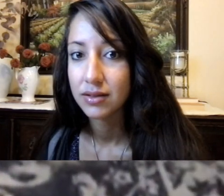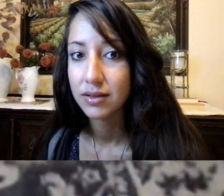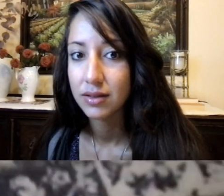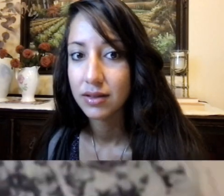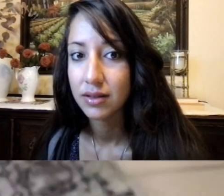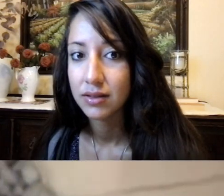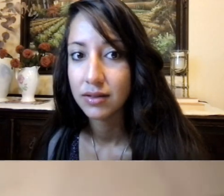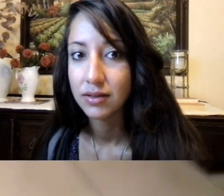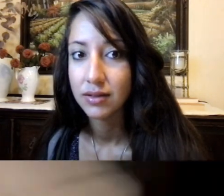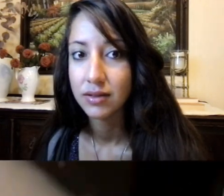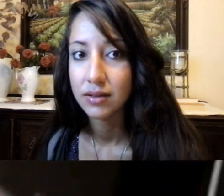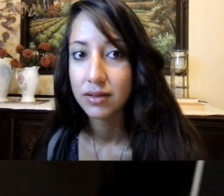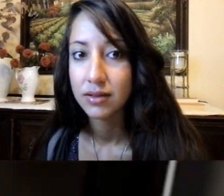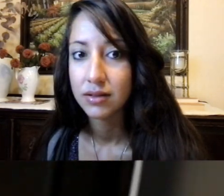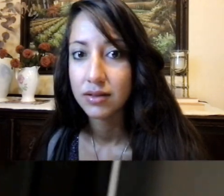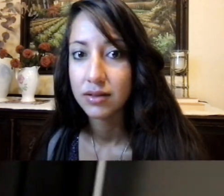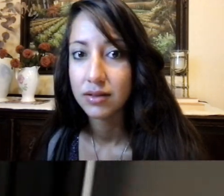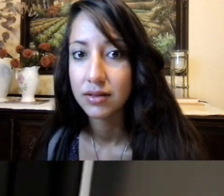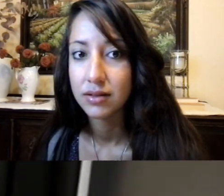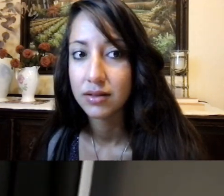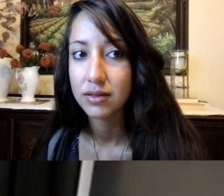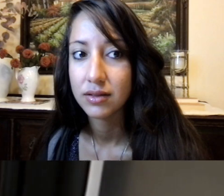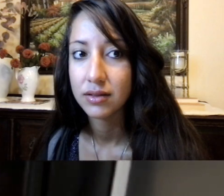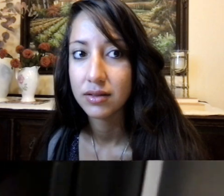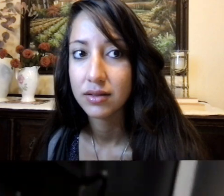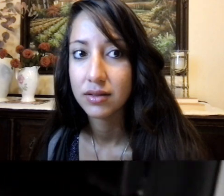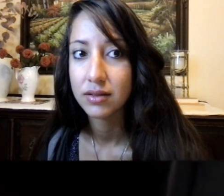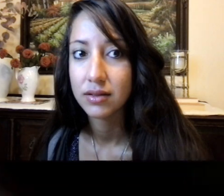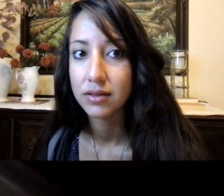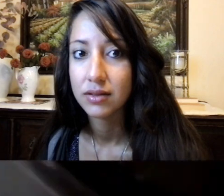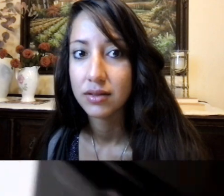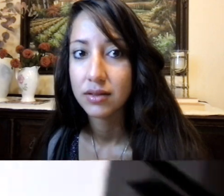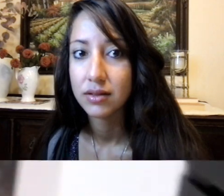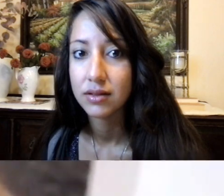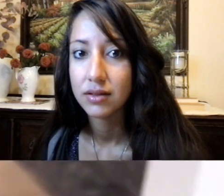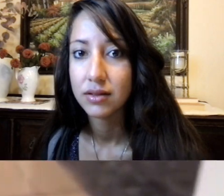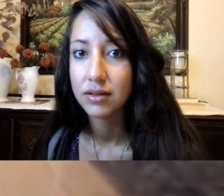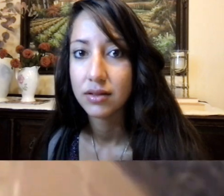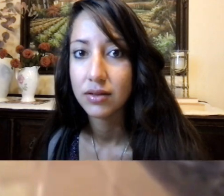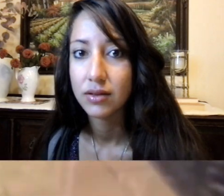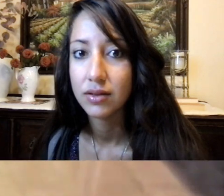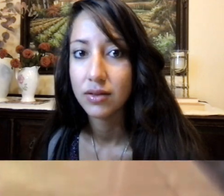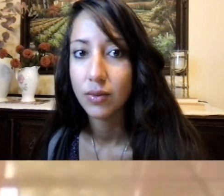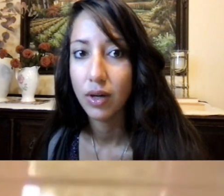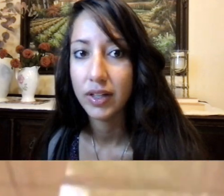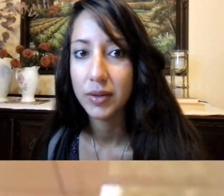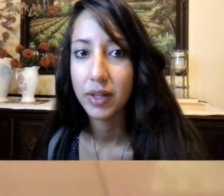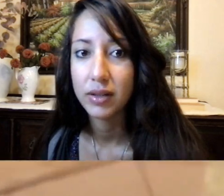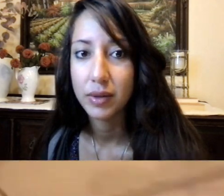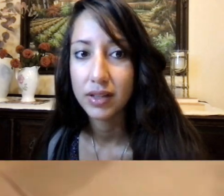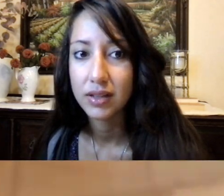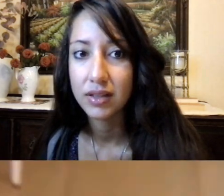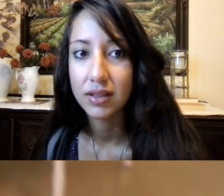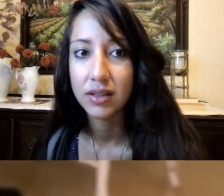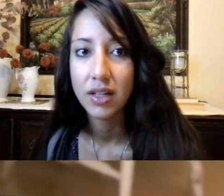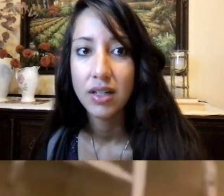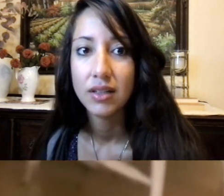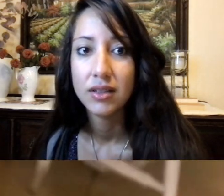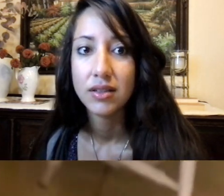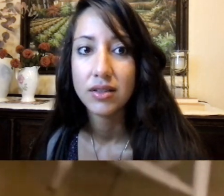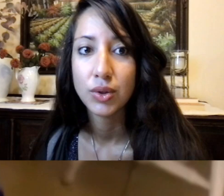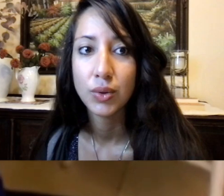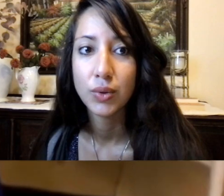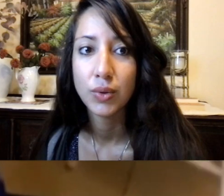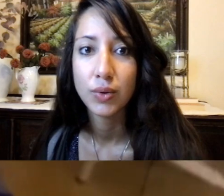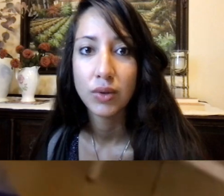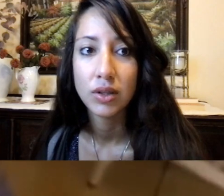probably 8 inches of water. Wow. So you've never seen anything like this. You said you've lived here since water, May. Water, water,